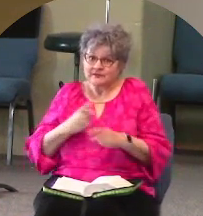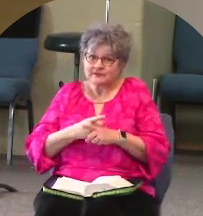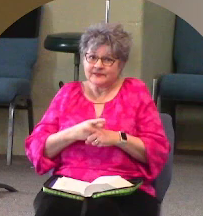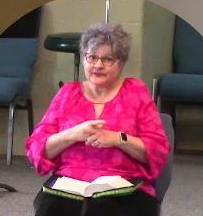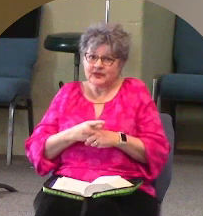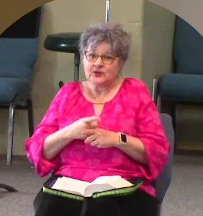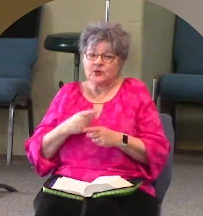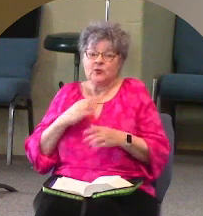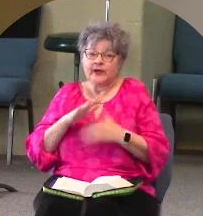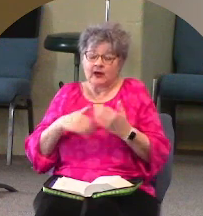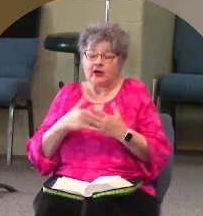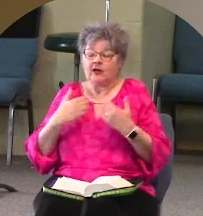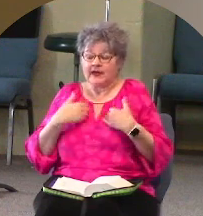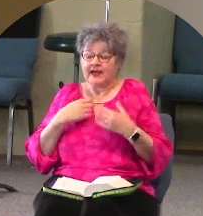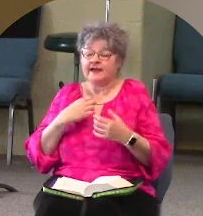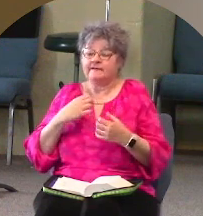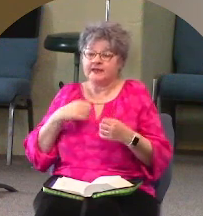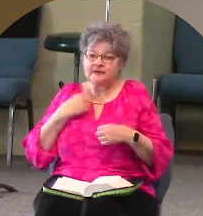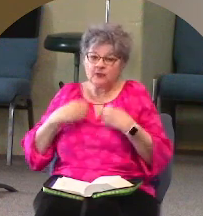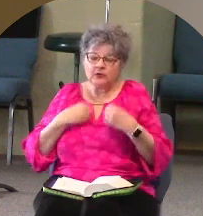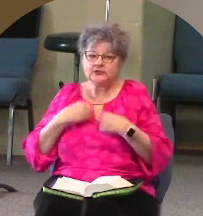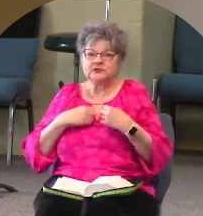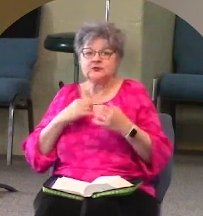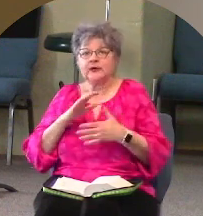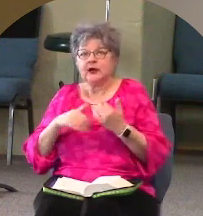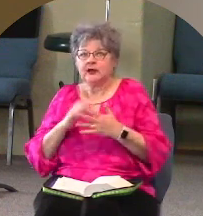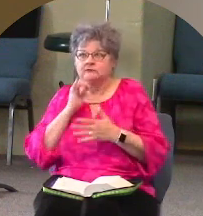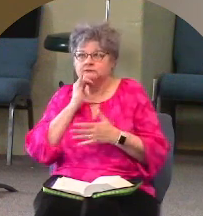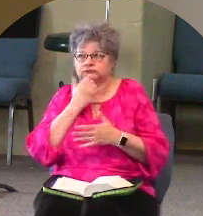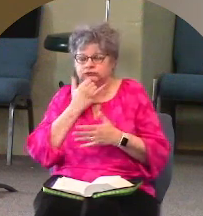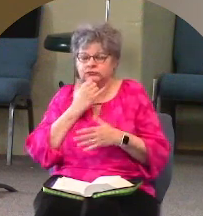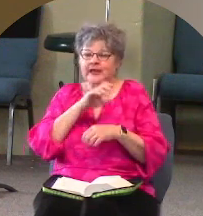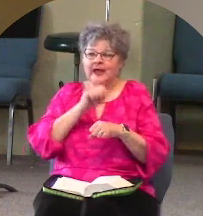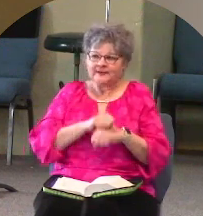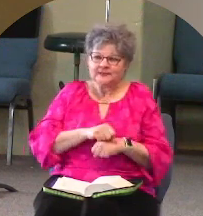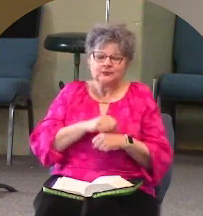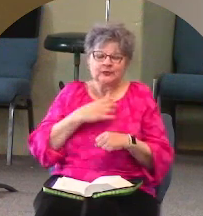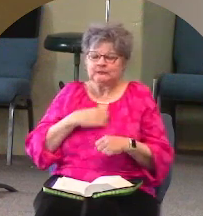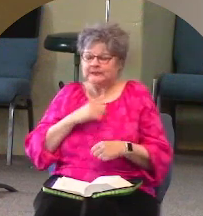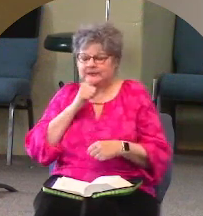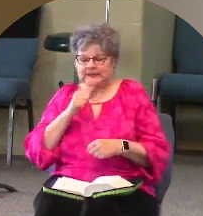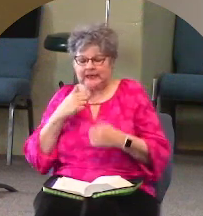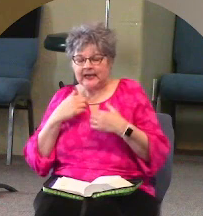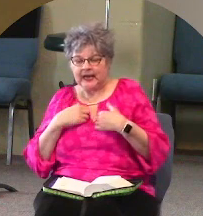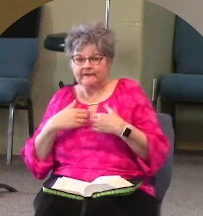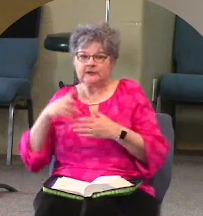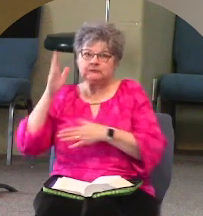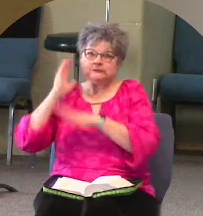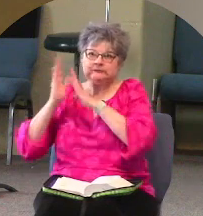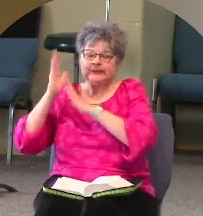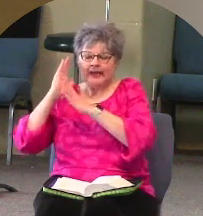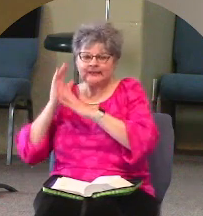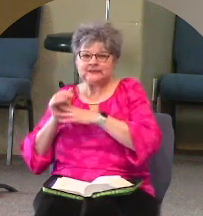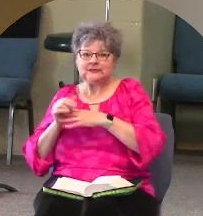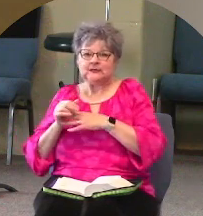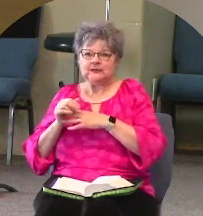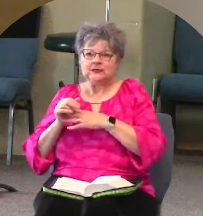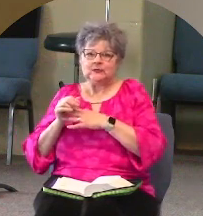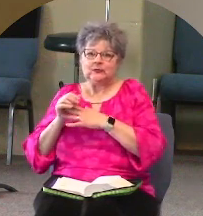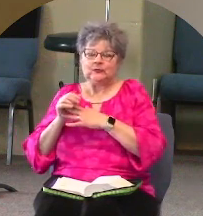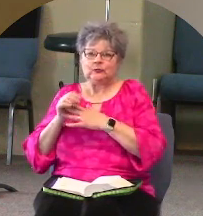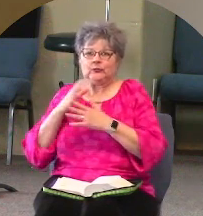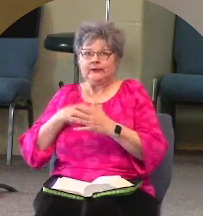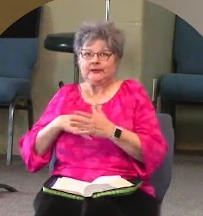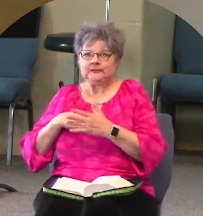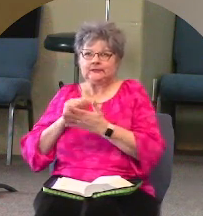have emotions. We all have faux pas. We all have habits that we wish we didn't have and a past that maybe we could whitewash and